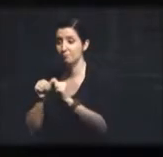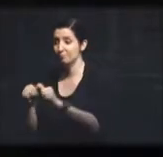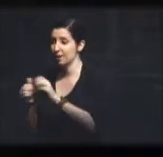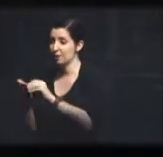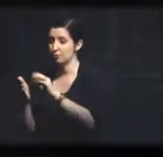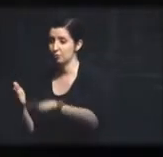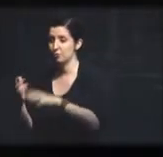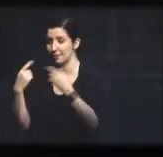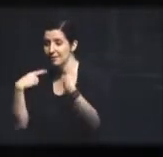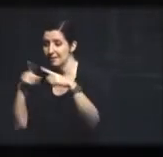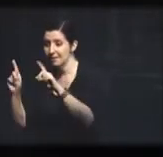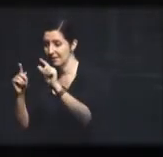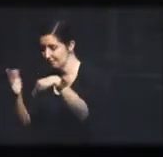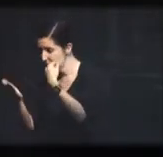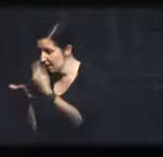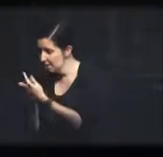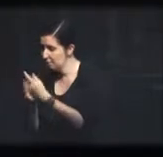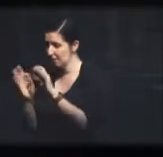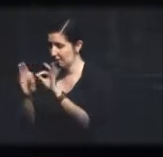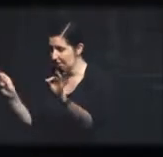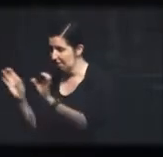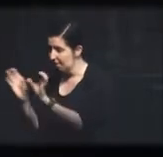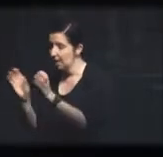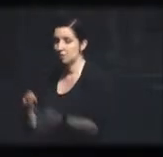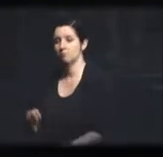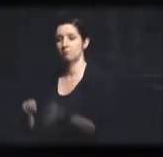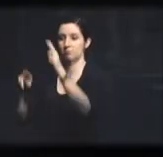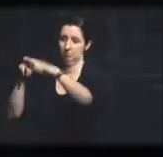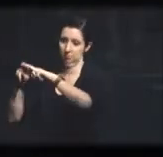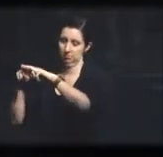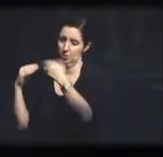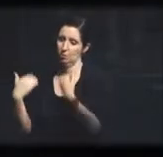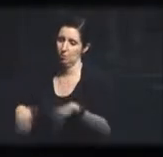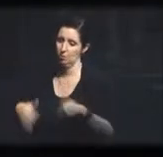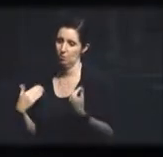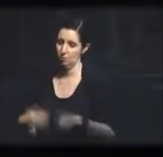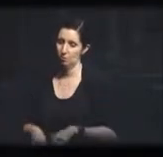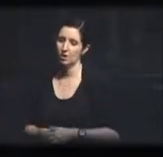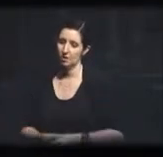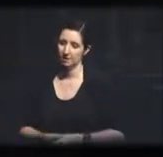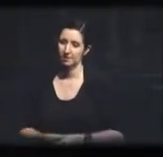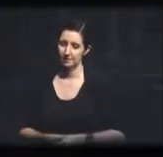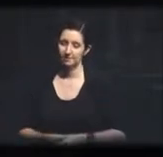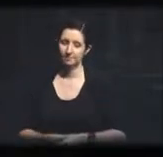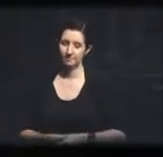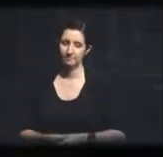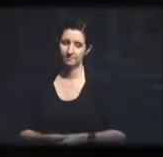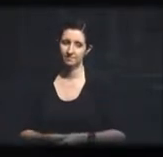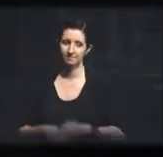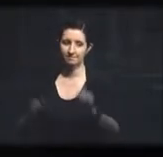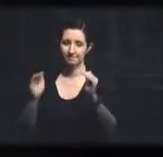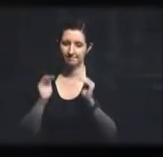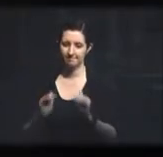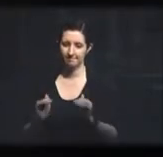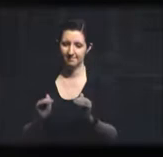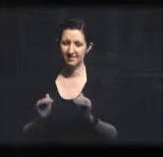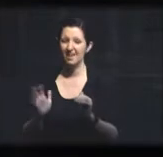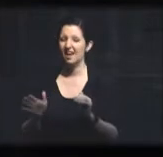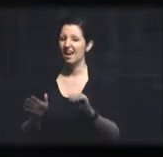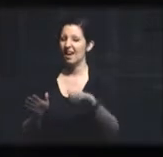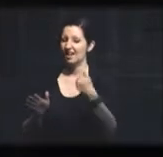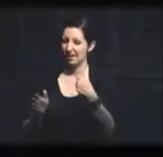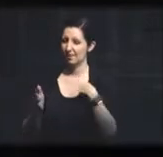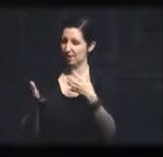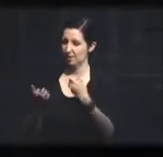are succeeding at the endeavor of attending college. So another marker, and I like to think about